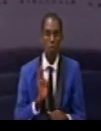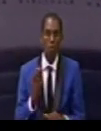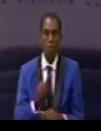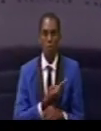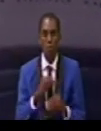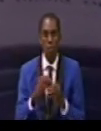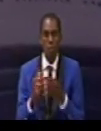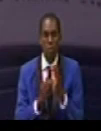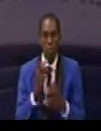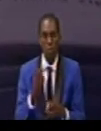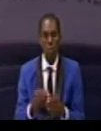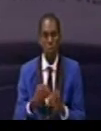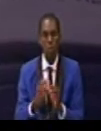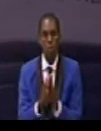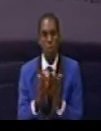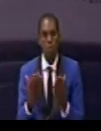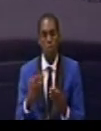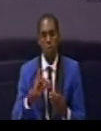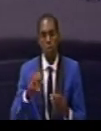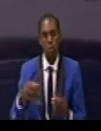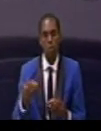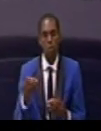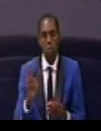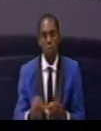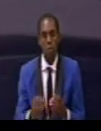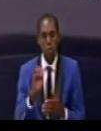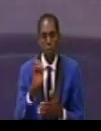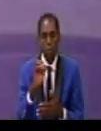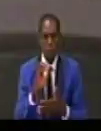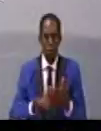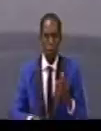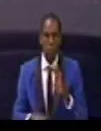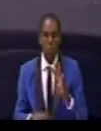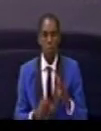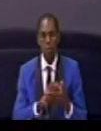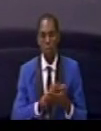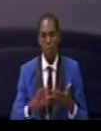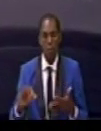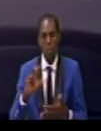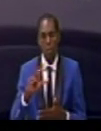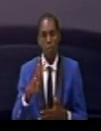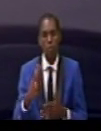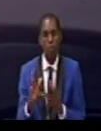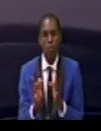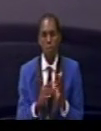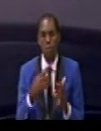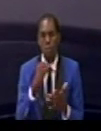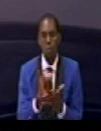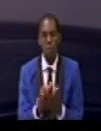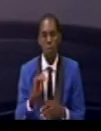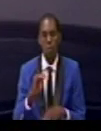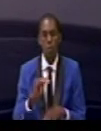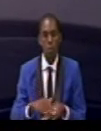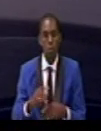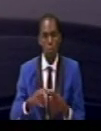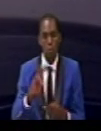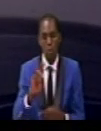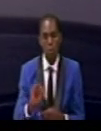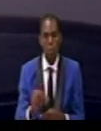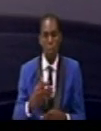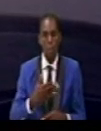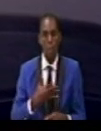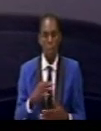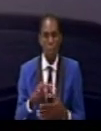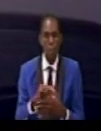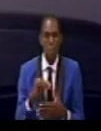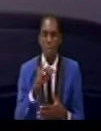John chapter 4, I'm reading from verse 34. John chapter 4, verse 34. Jesus saith unto them, my meat is to do the will of